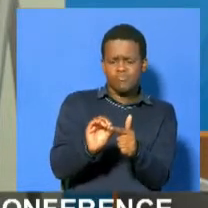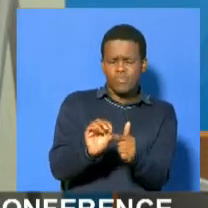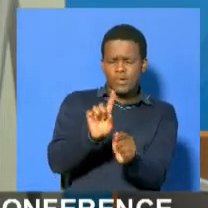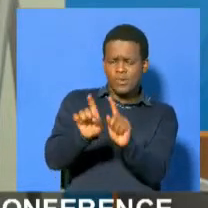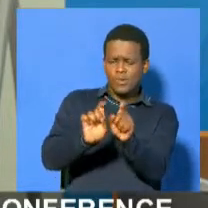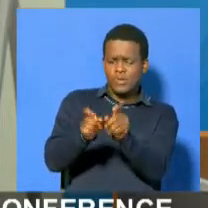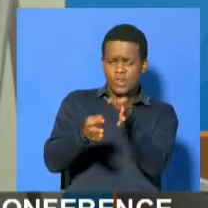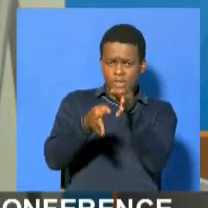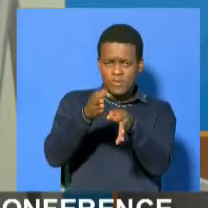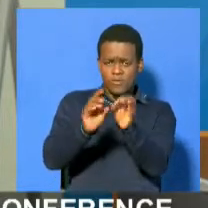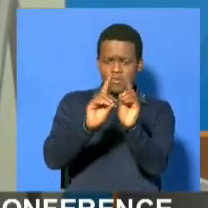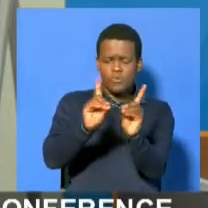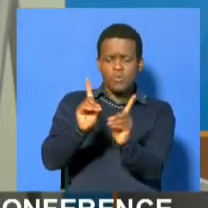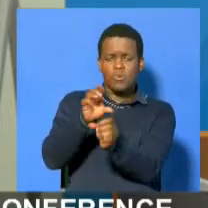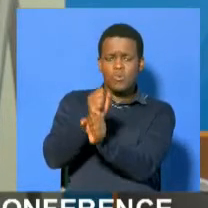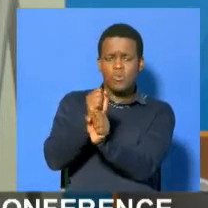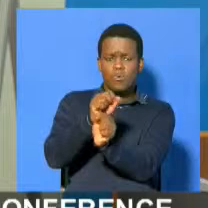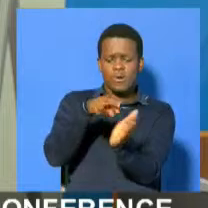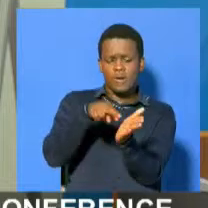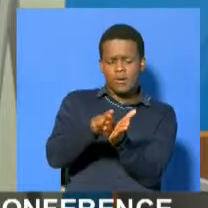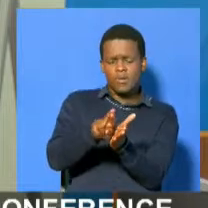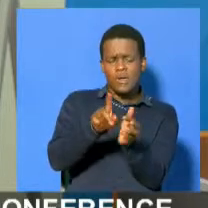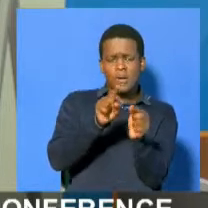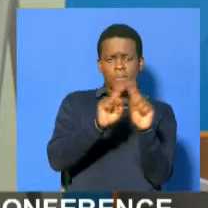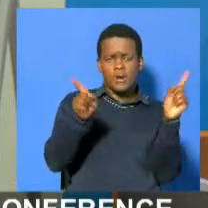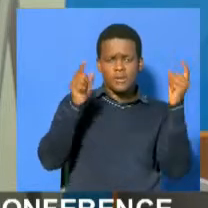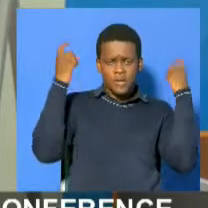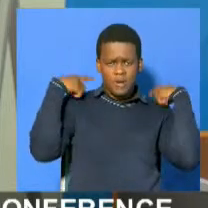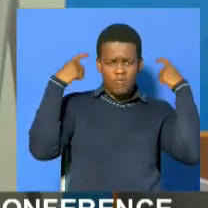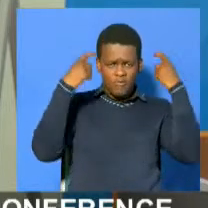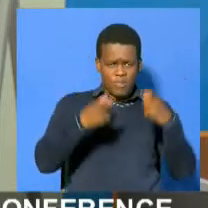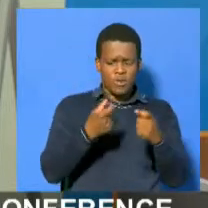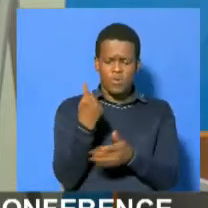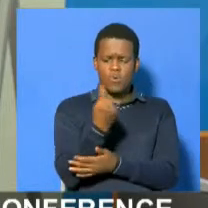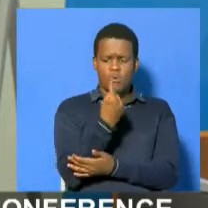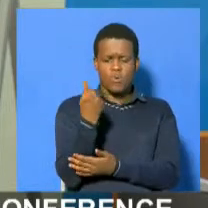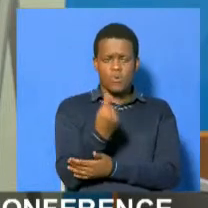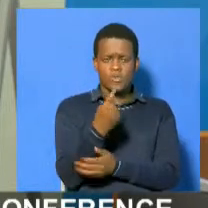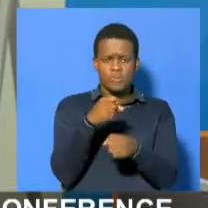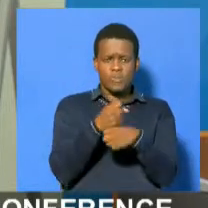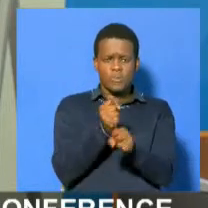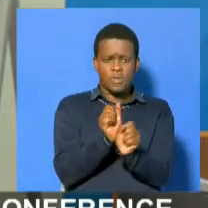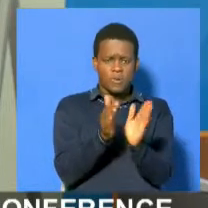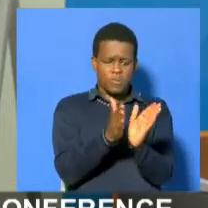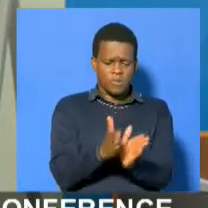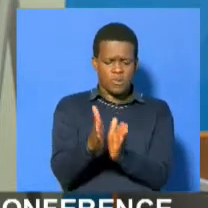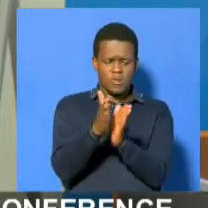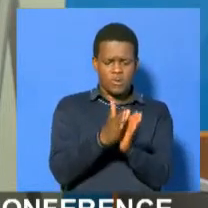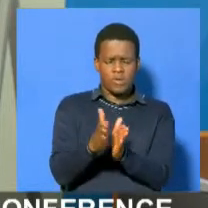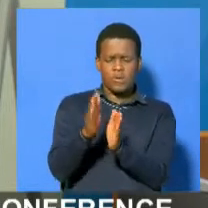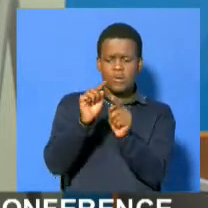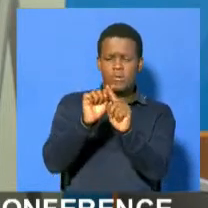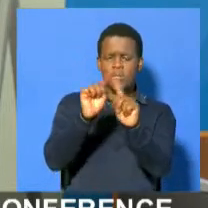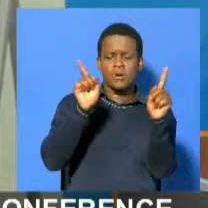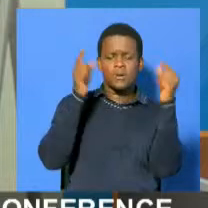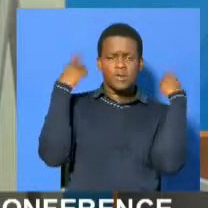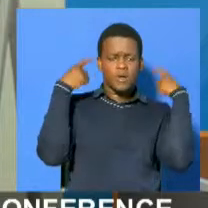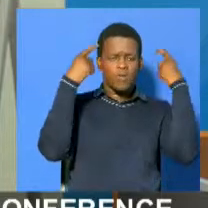instance, we take it that government has always maintained that their role is to create an